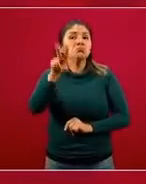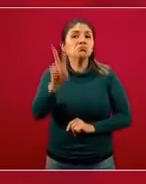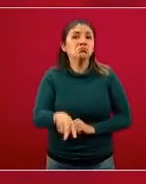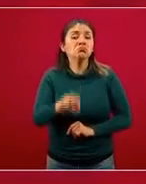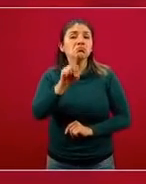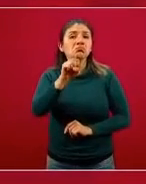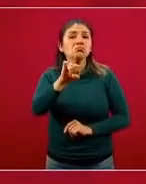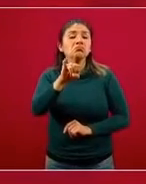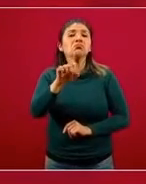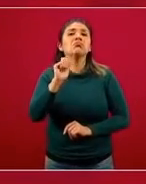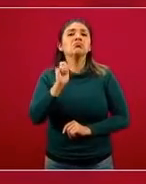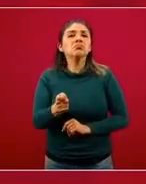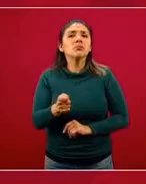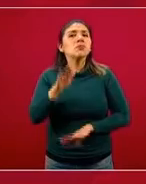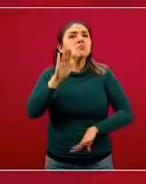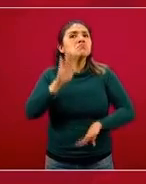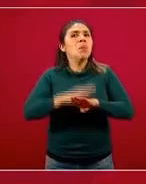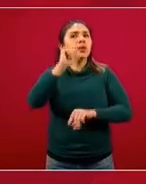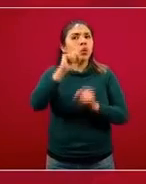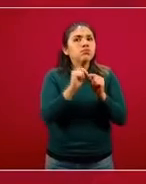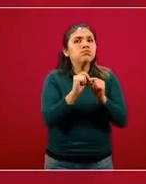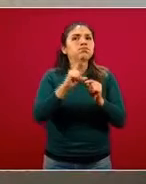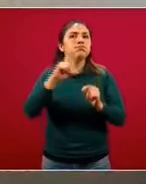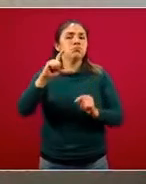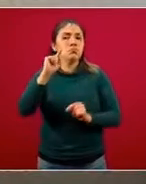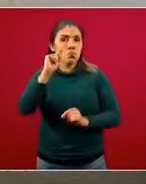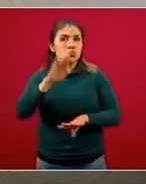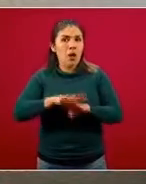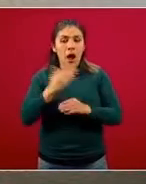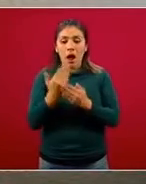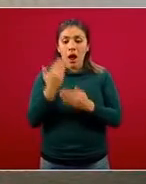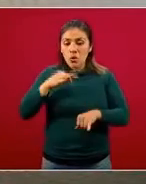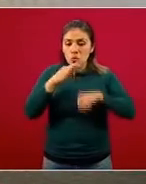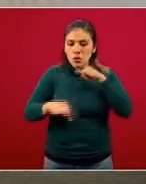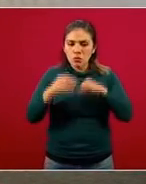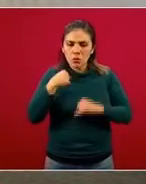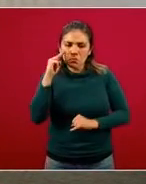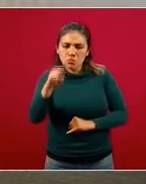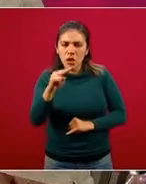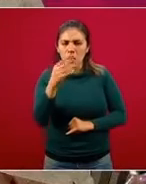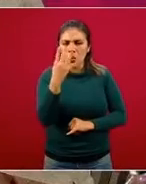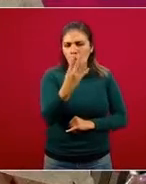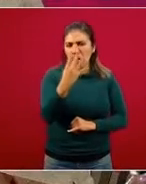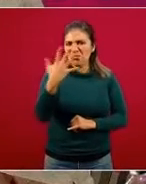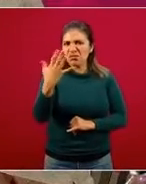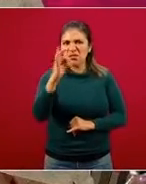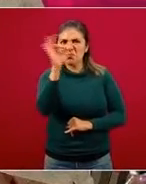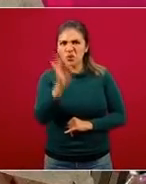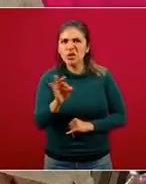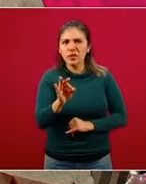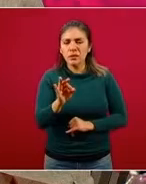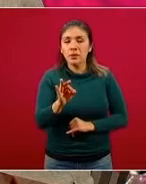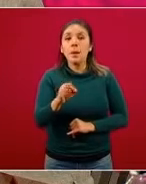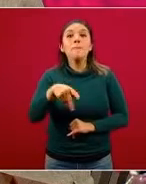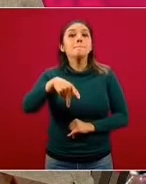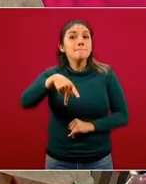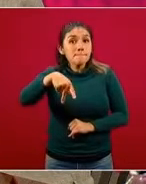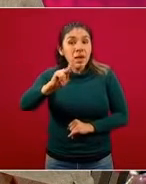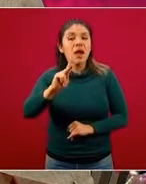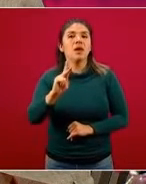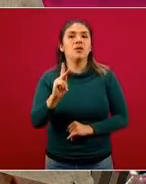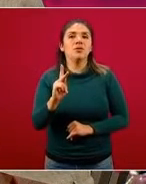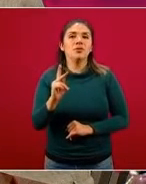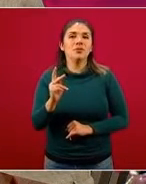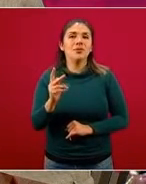deaths that had been registered. And we did definitely see an increase there. By the last cutoff date, it was